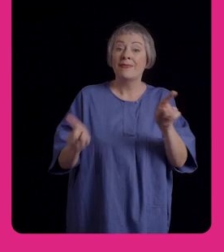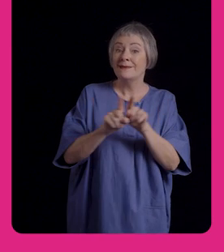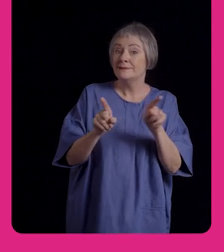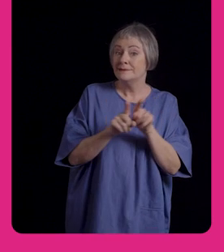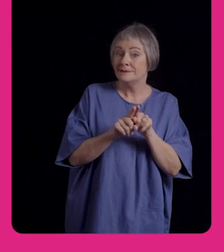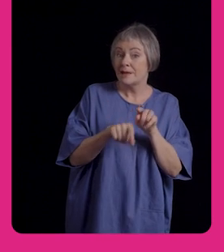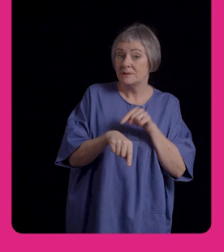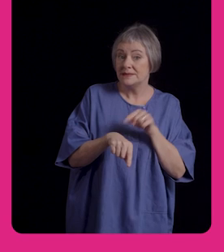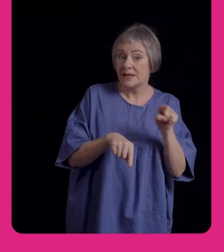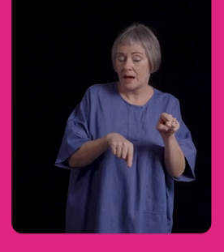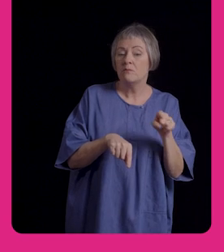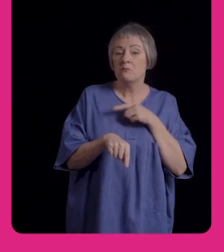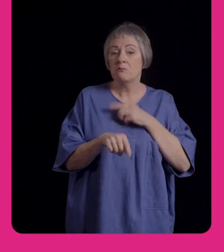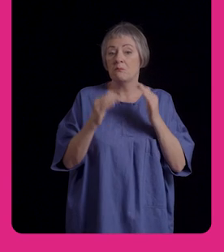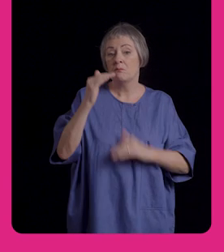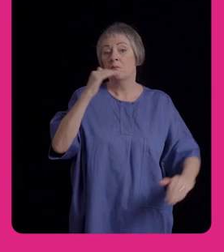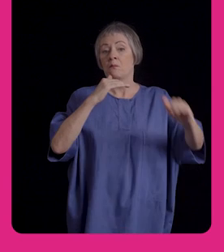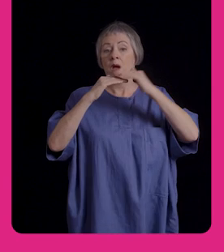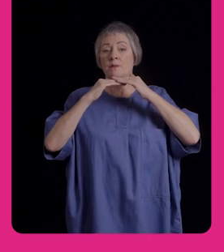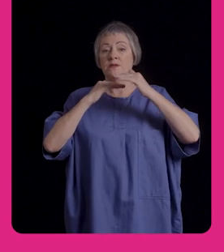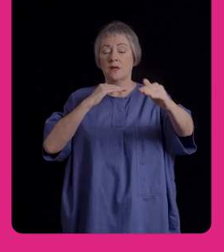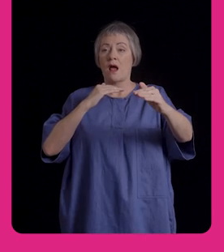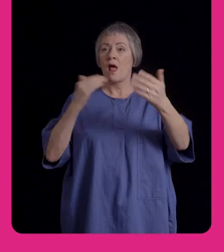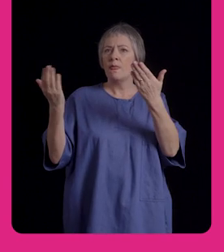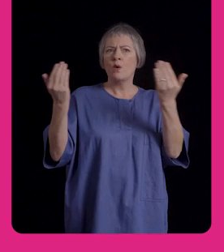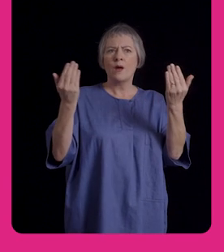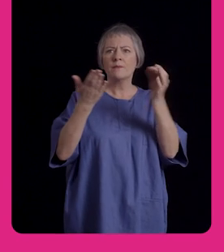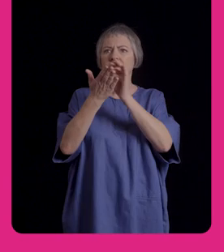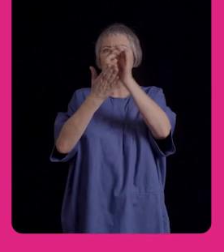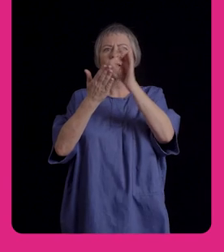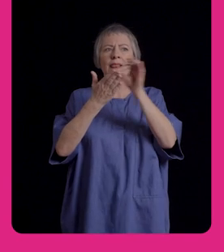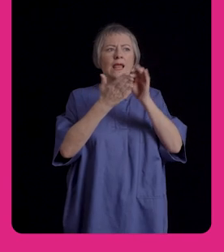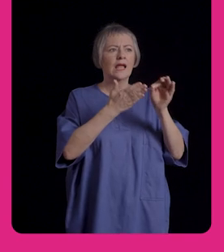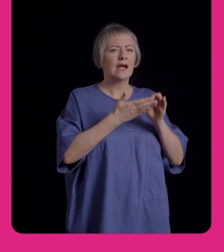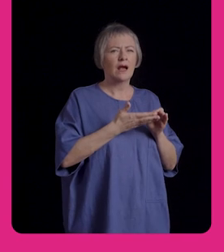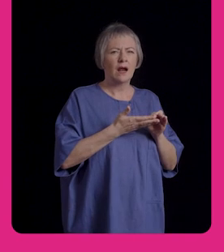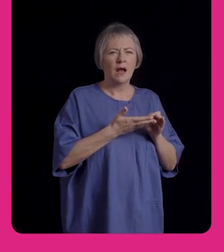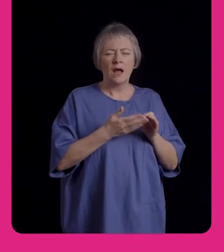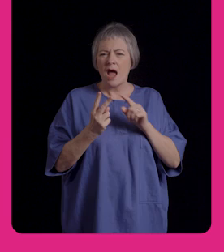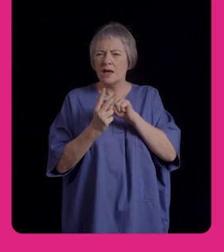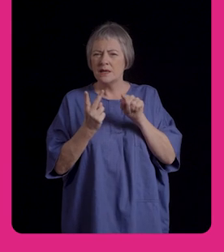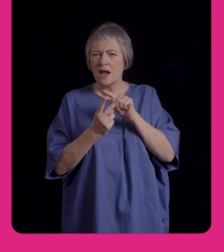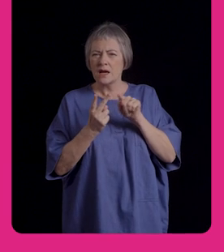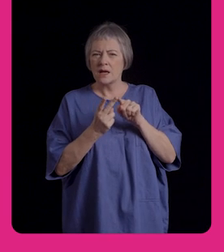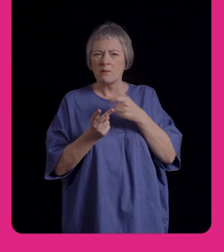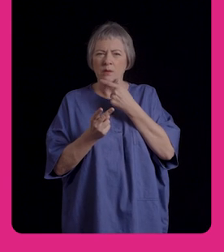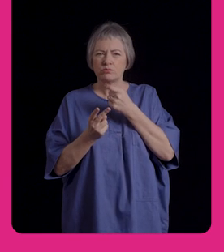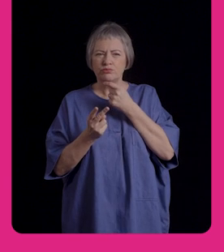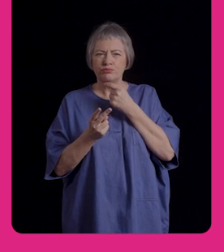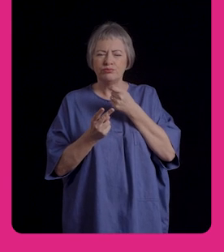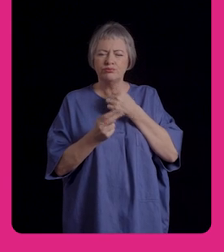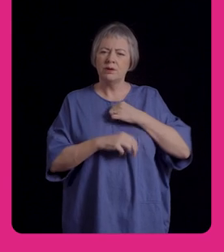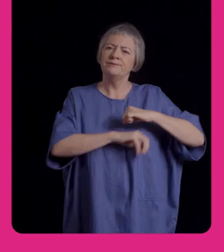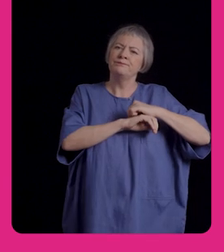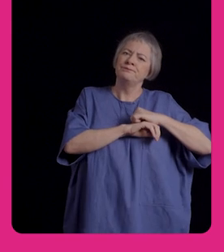Meanwhile, up on the deck, the weather is starting to clear a little bit. And a couple of midshipmen